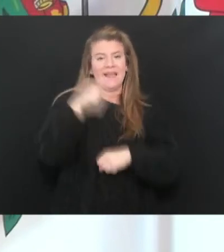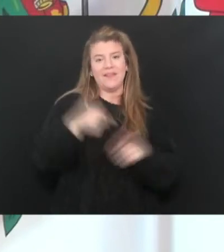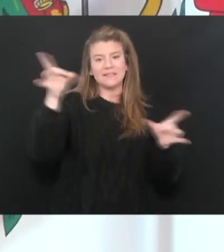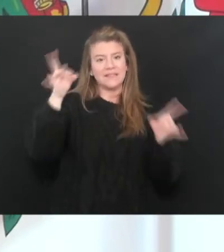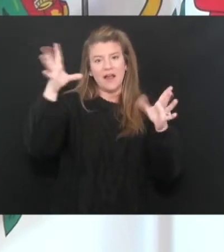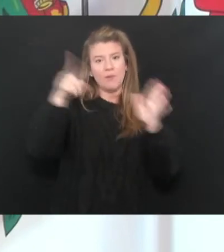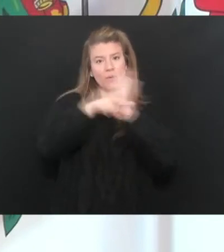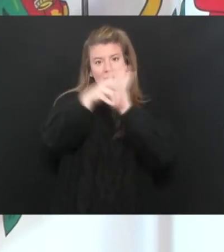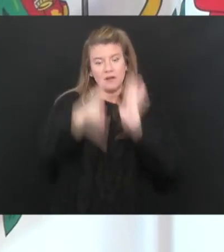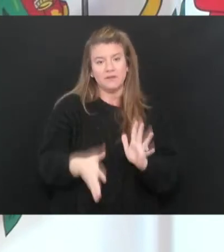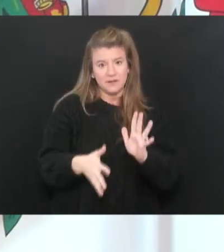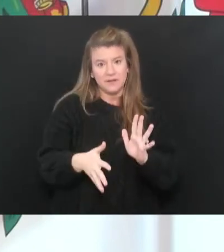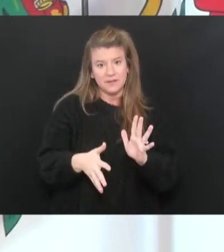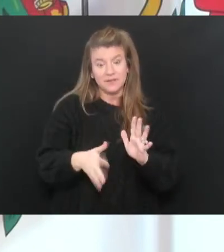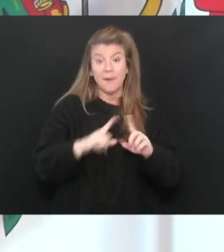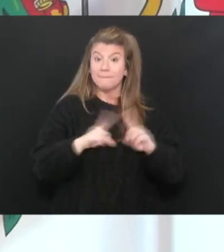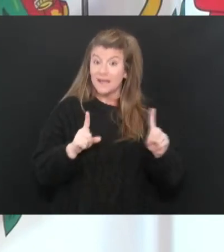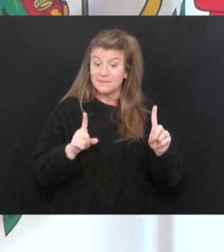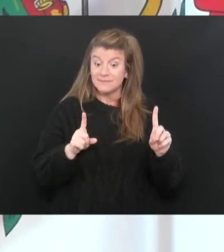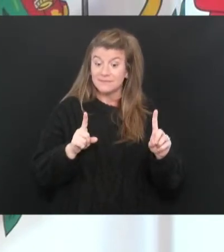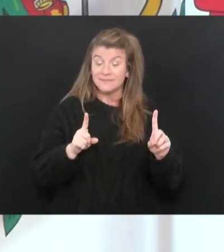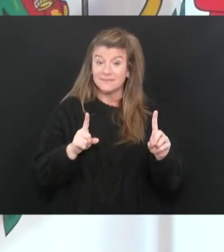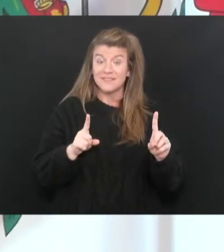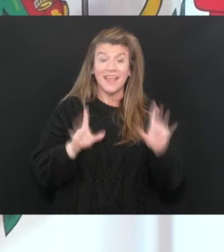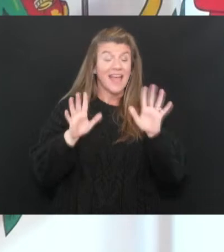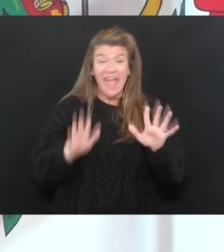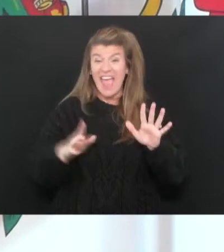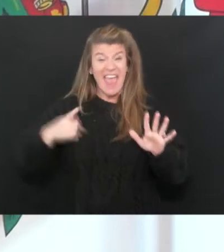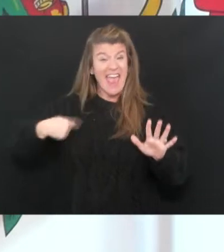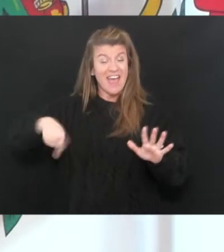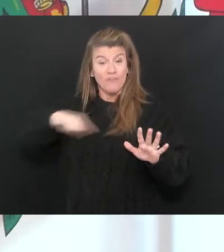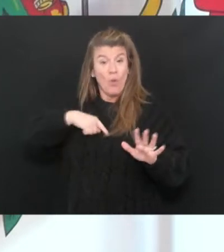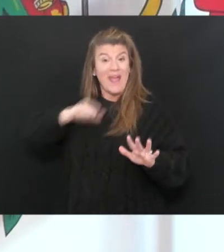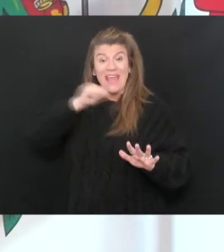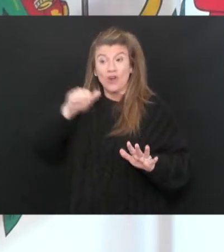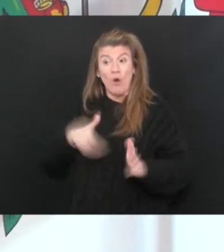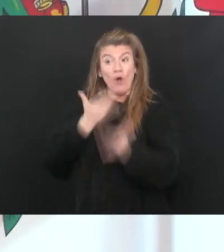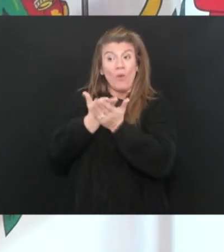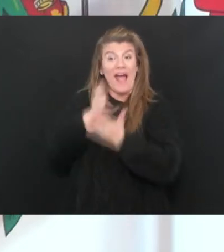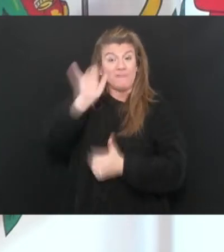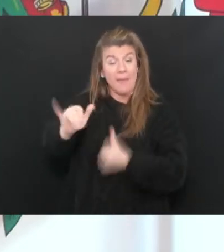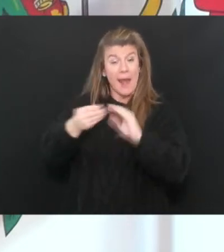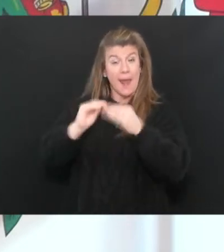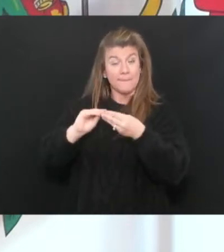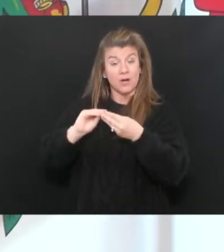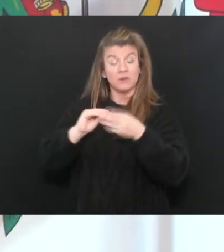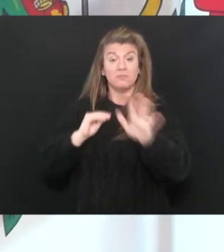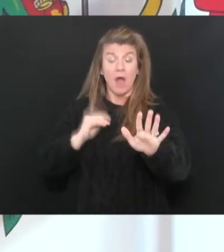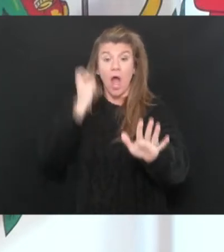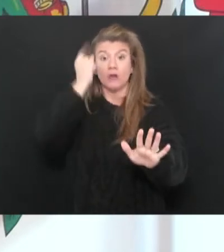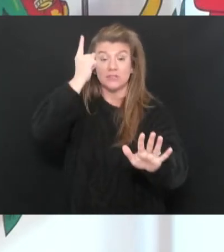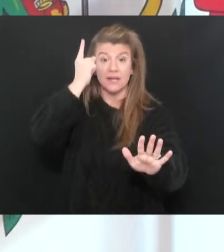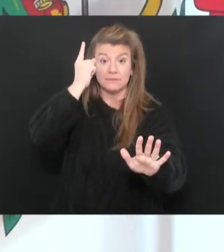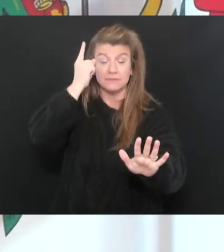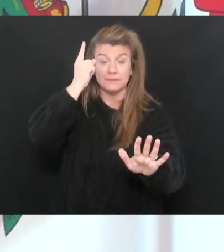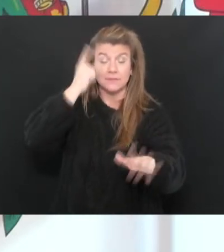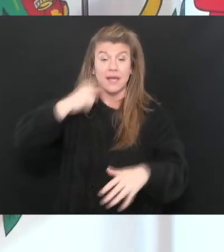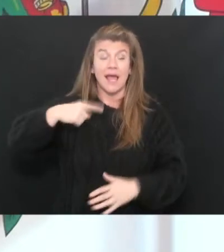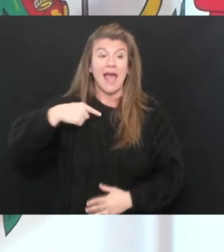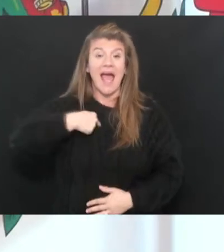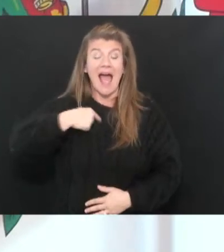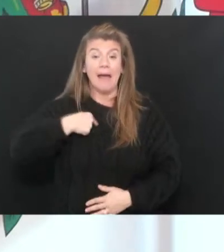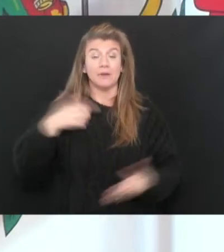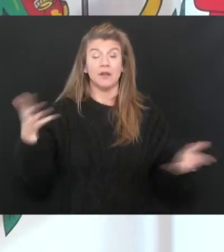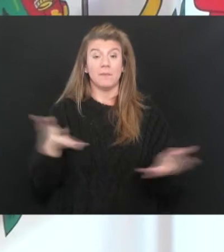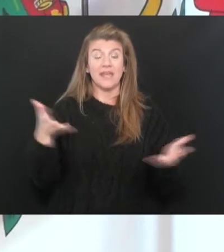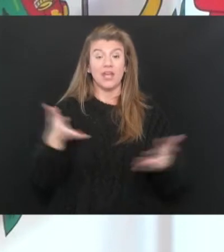killer. But June, if we don't get to this number, you can mark it down. I'm going to be here in